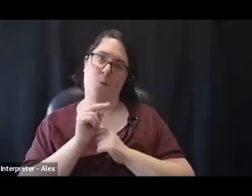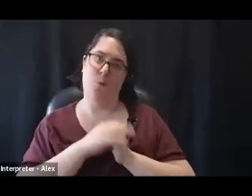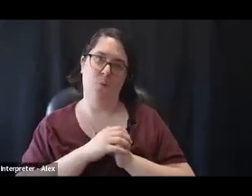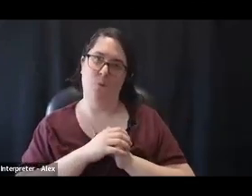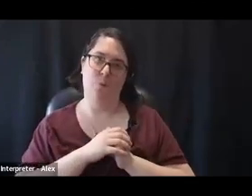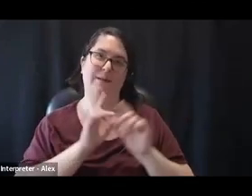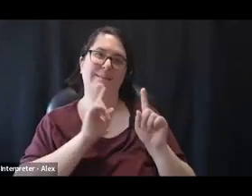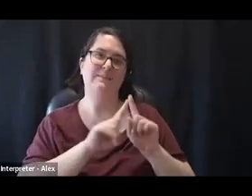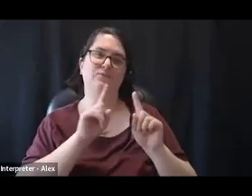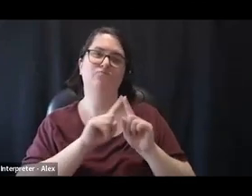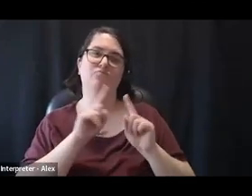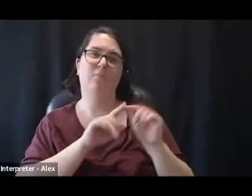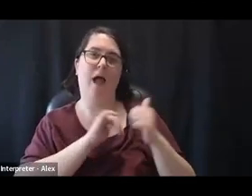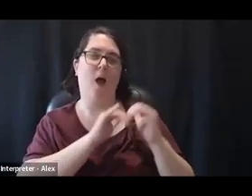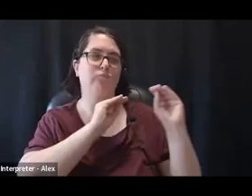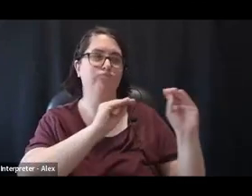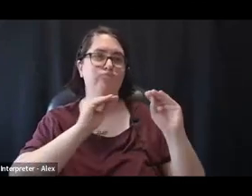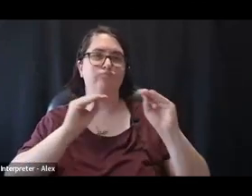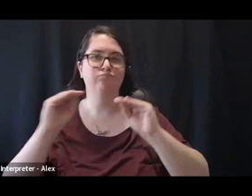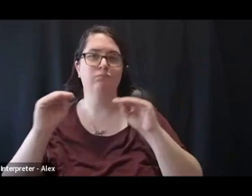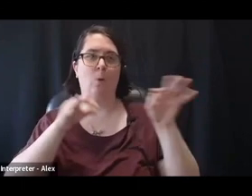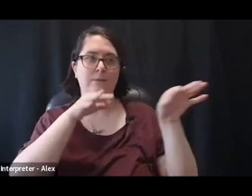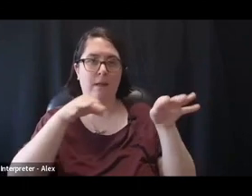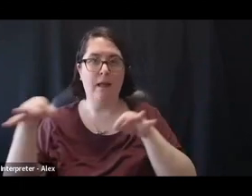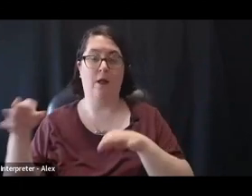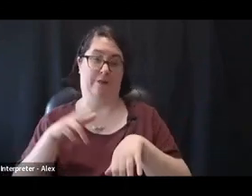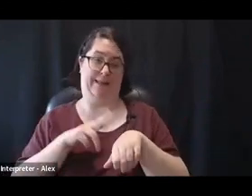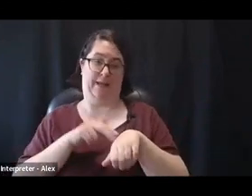for different ways of articulating that. And nature has been